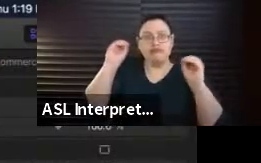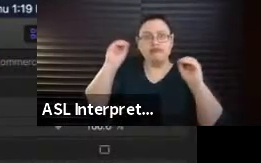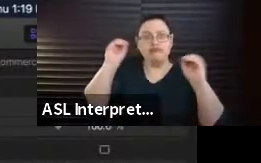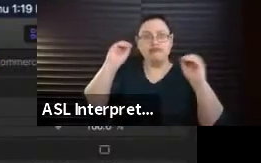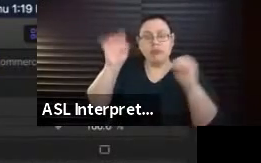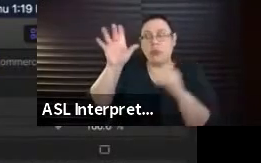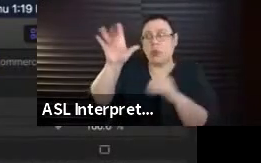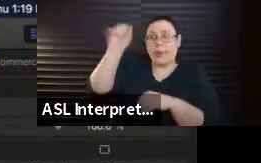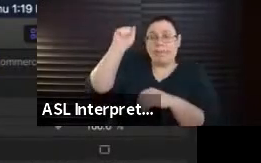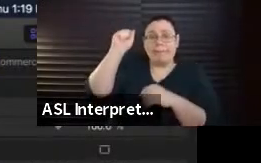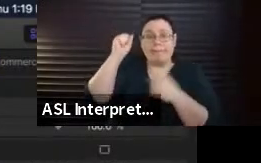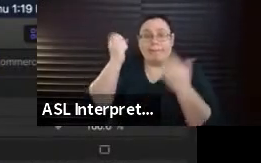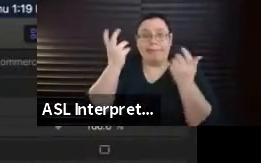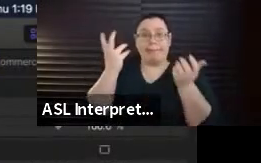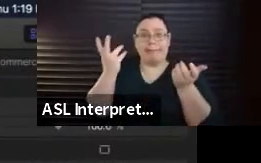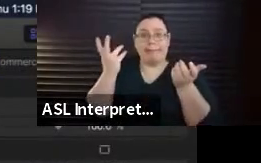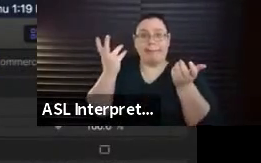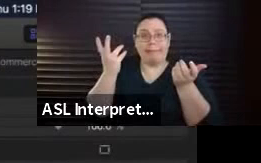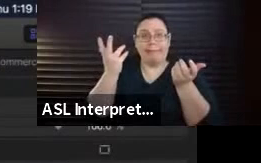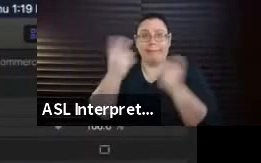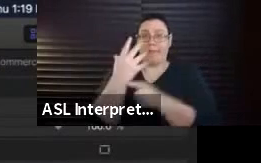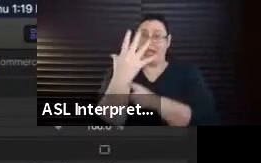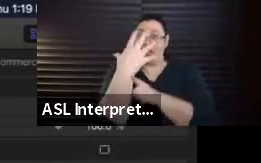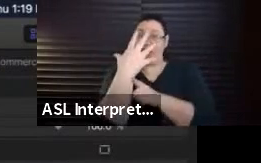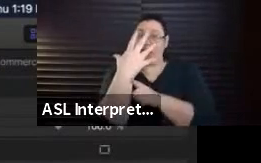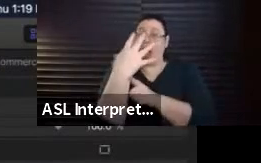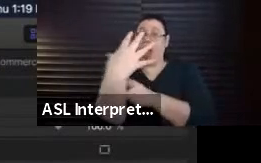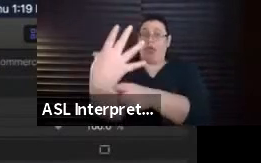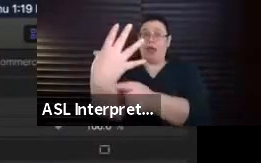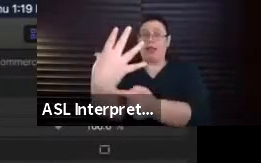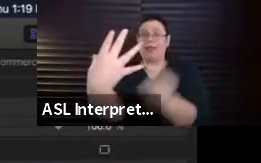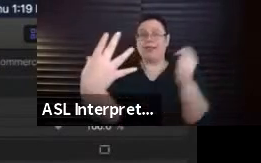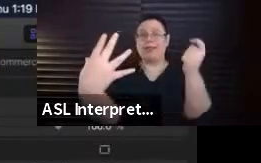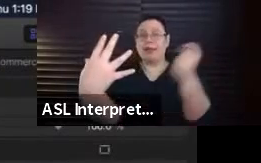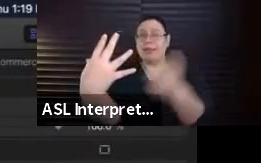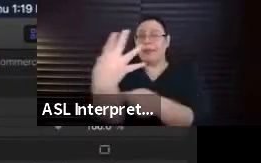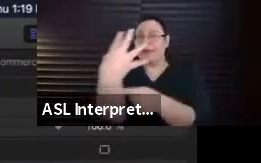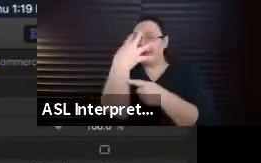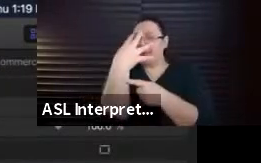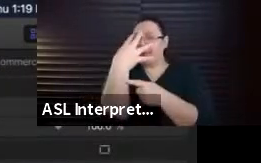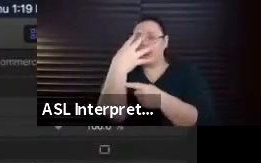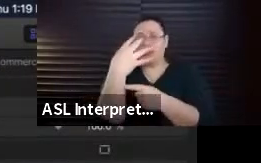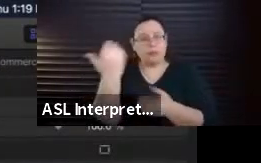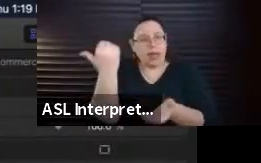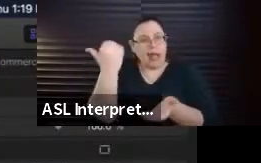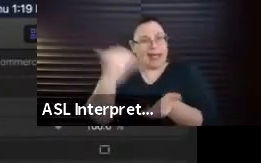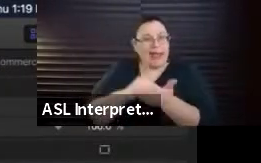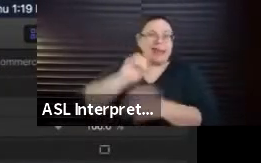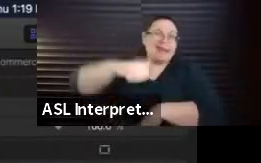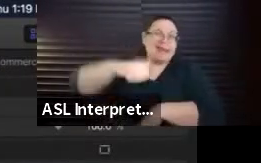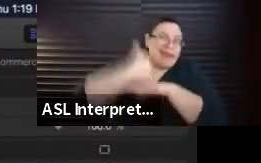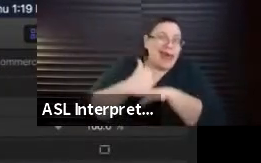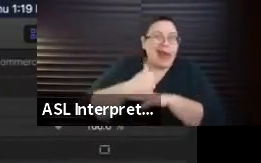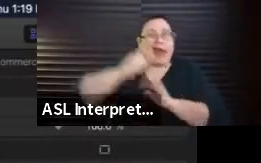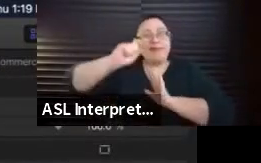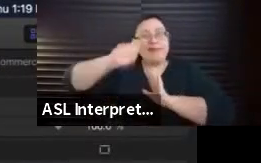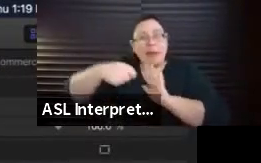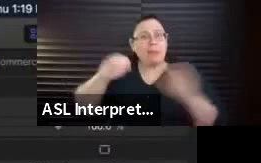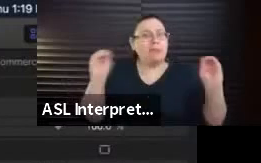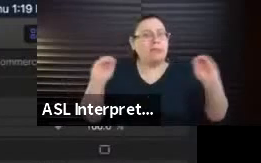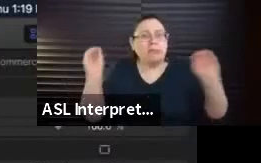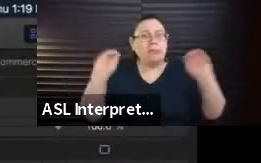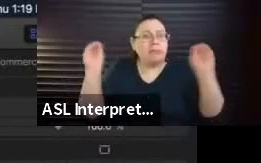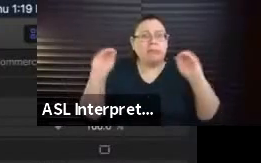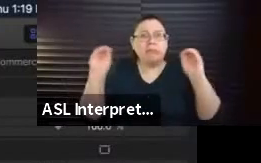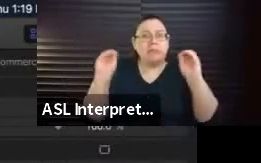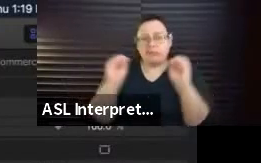and the shot is even a little bit tighter, and we didn't have to reshoot it. We didn't have to do any kind of camera movements. You can just sort of make any of